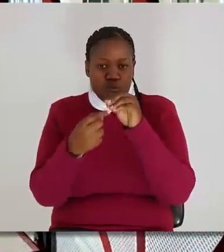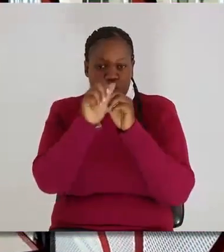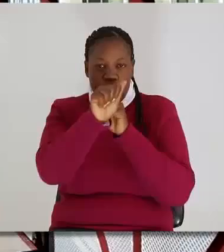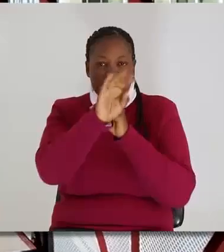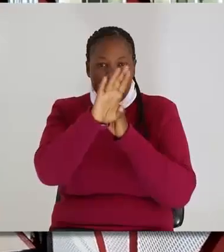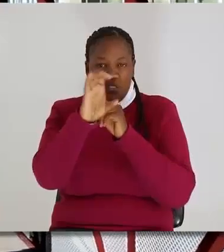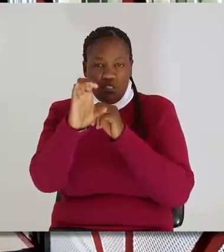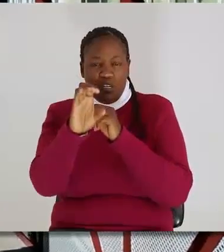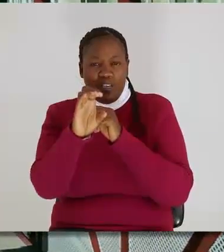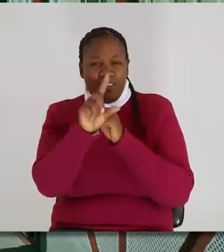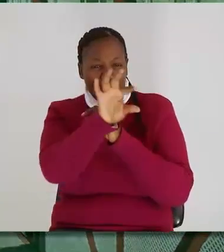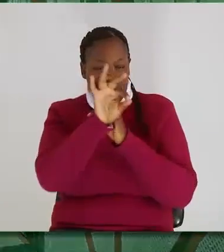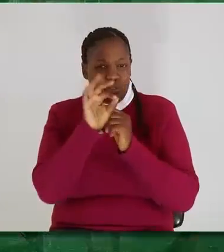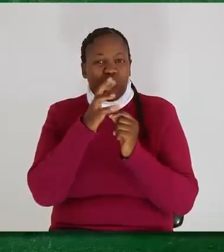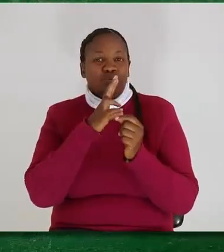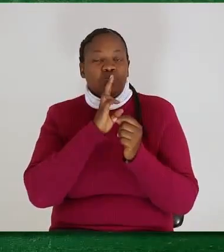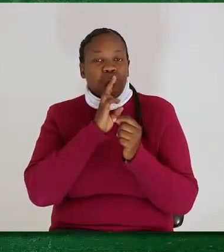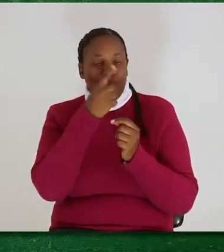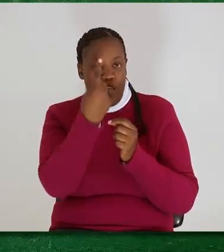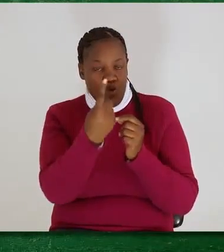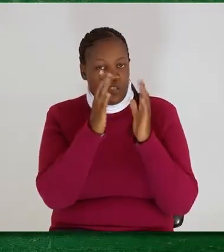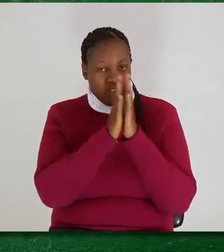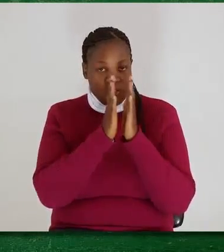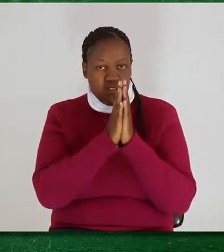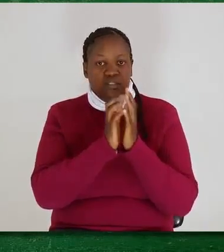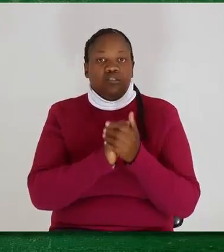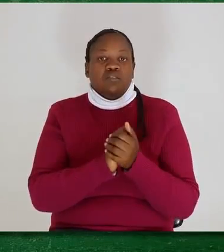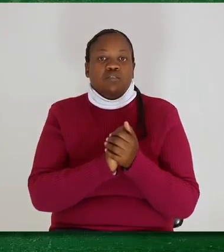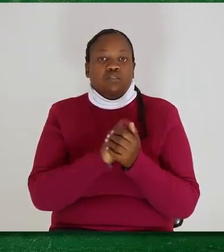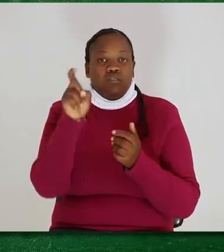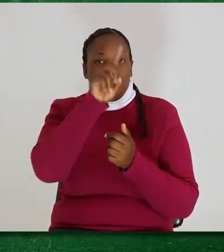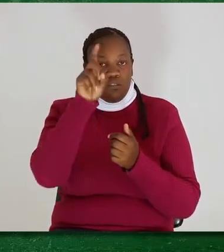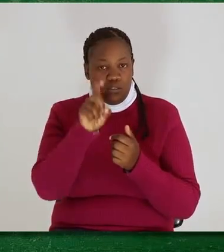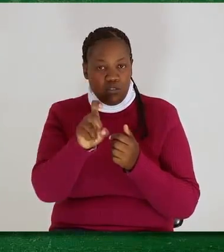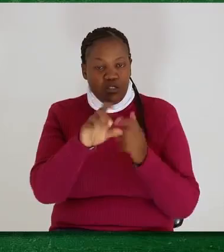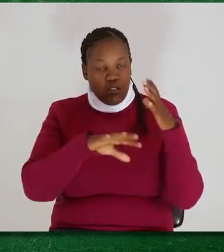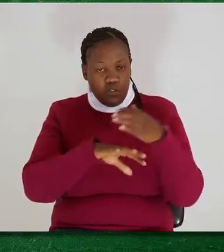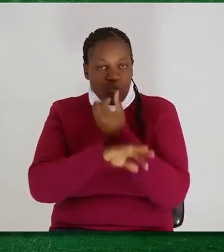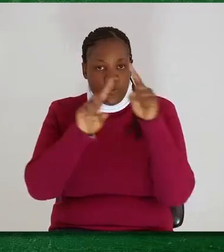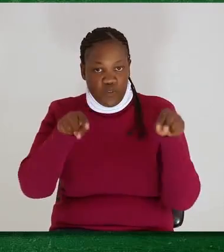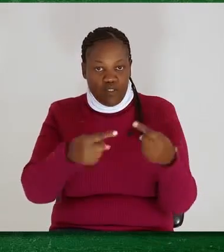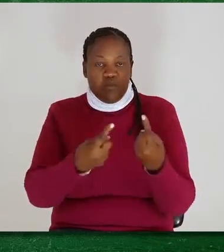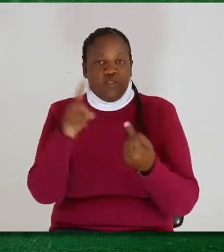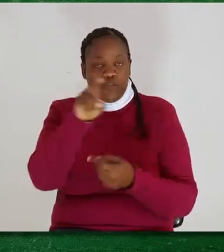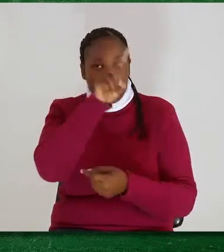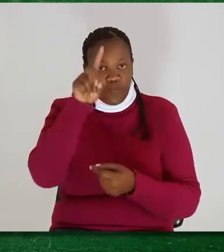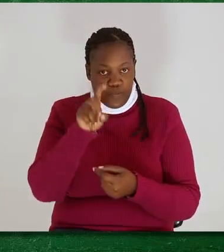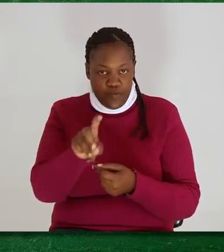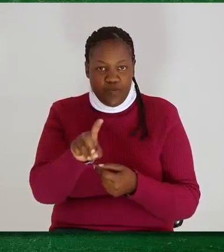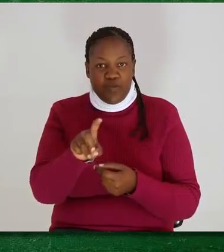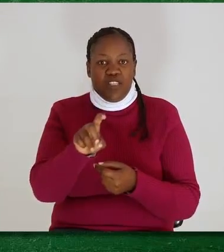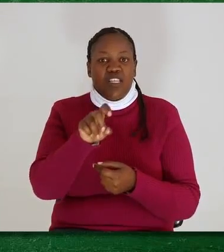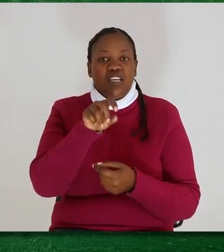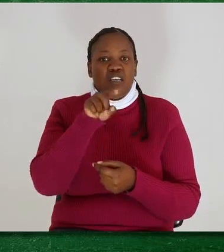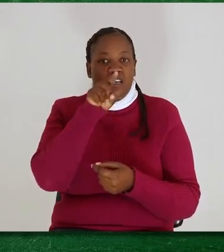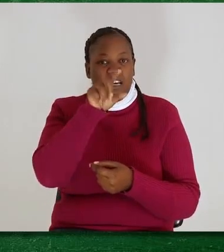please. There is a prize for the winner, and the question is, a sonnet has A, 3, B, 14,